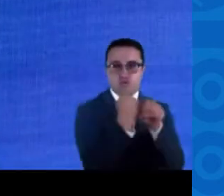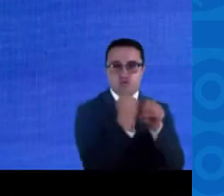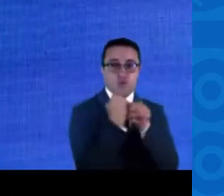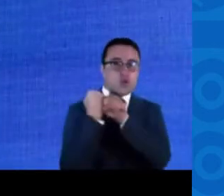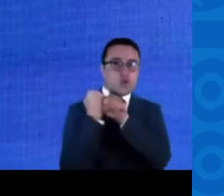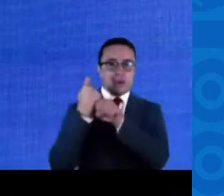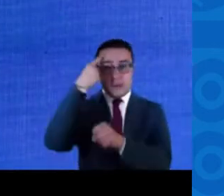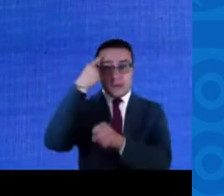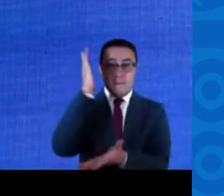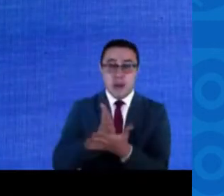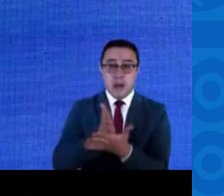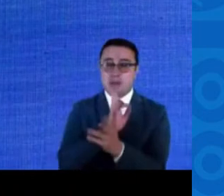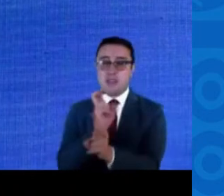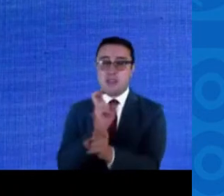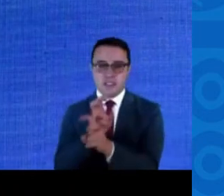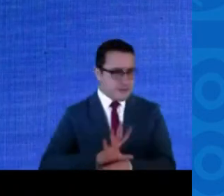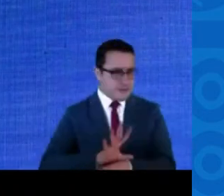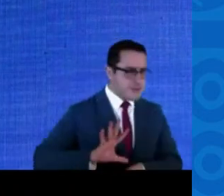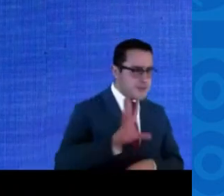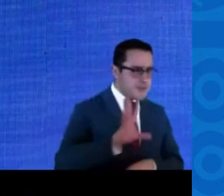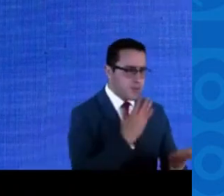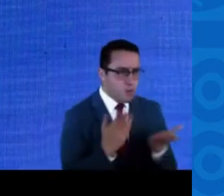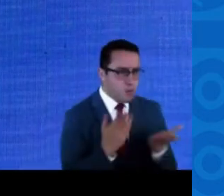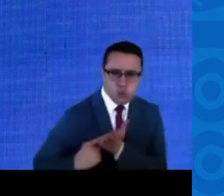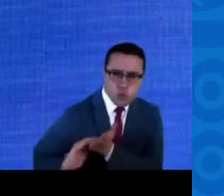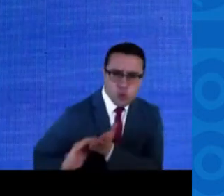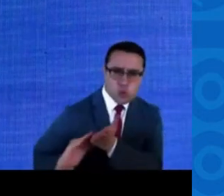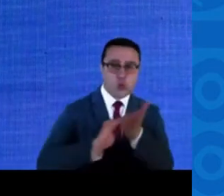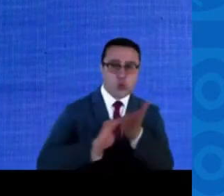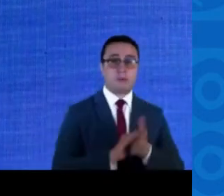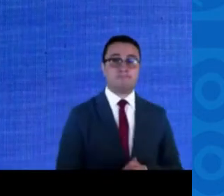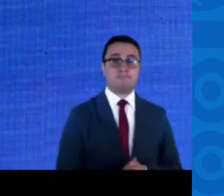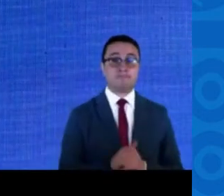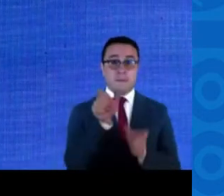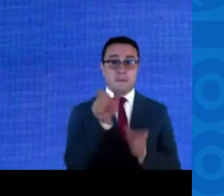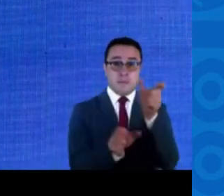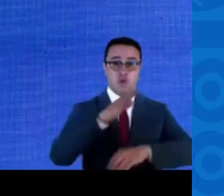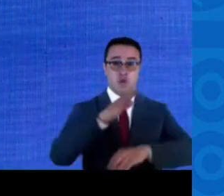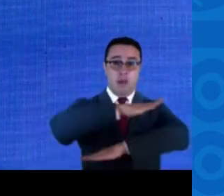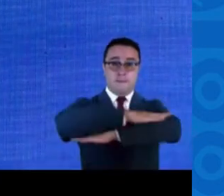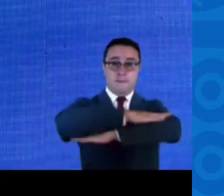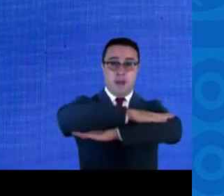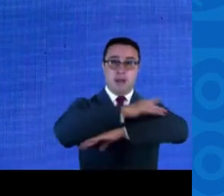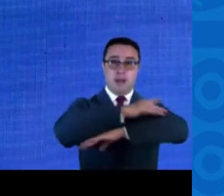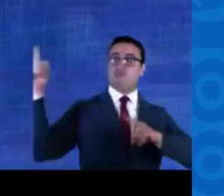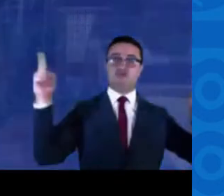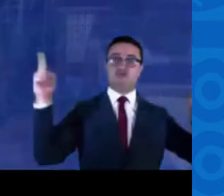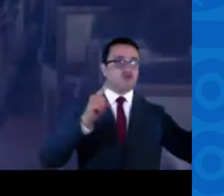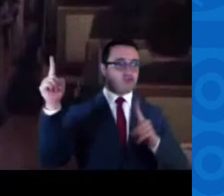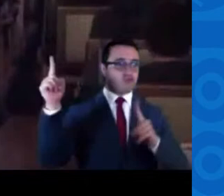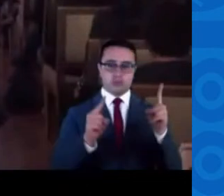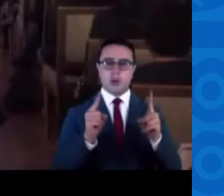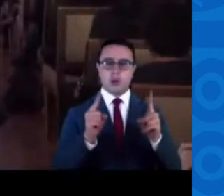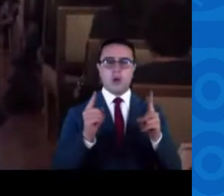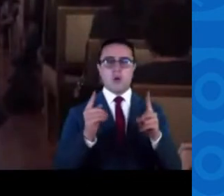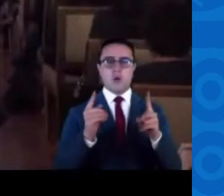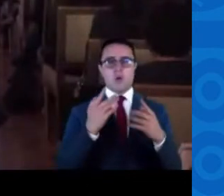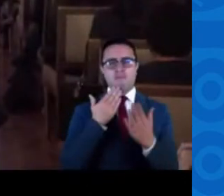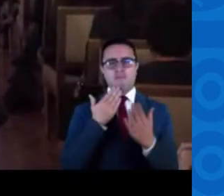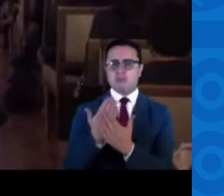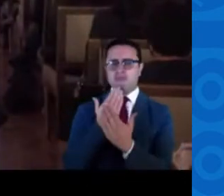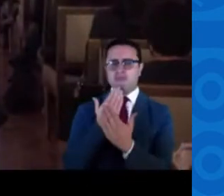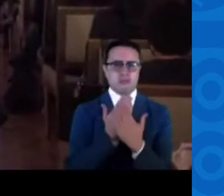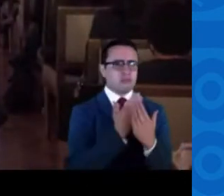a team effort, and also an effort that is made collectively. And to the ambassadors who accompany